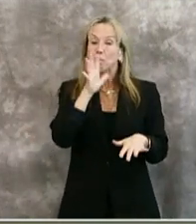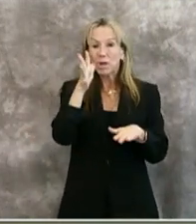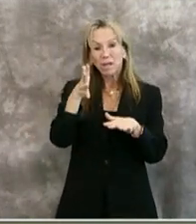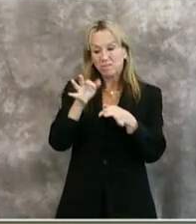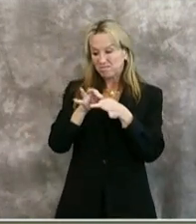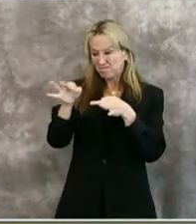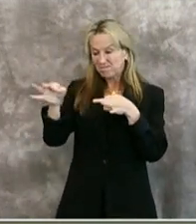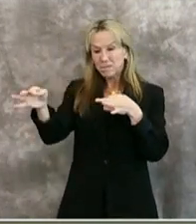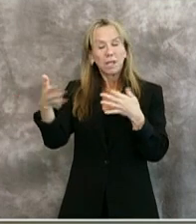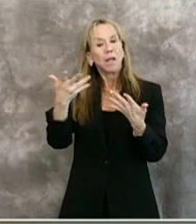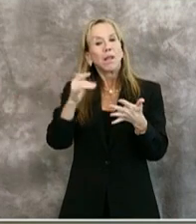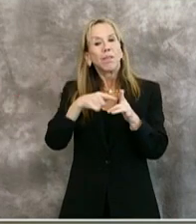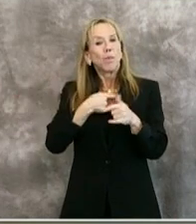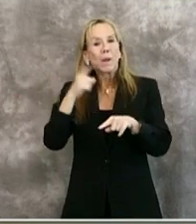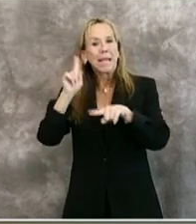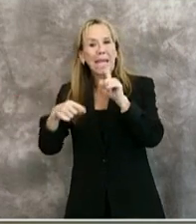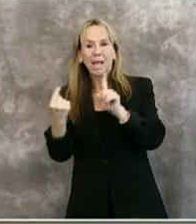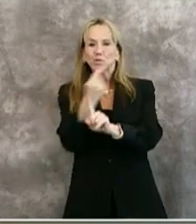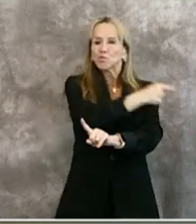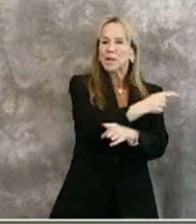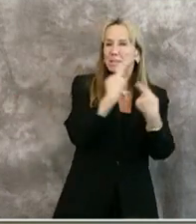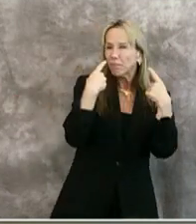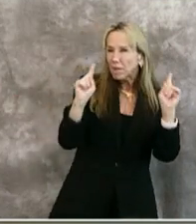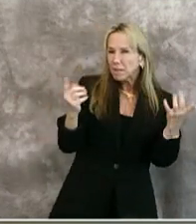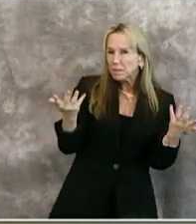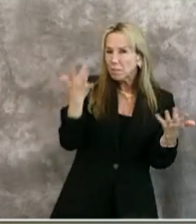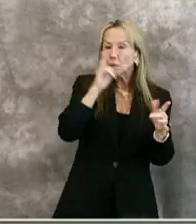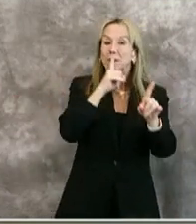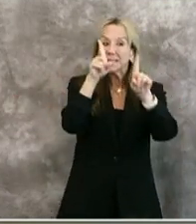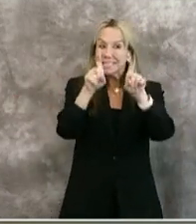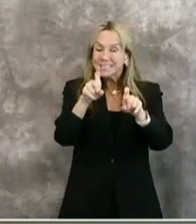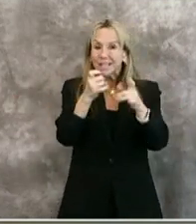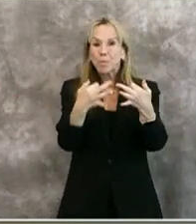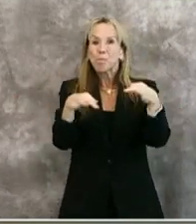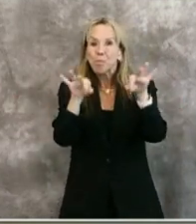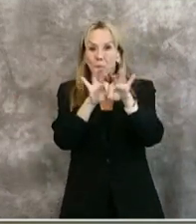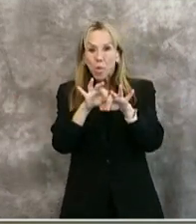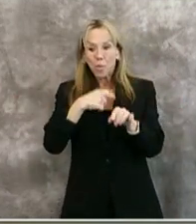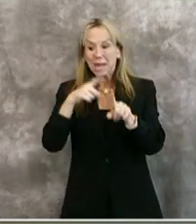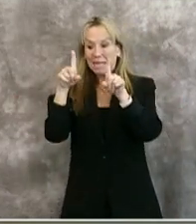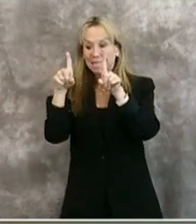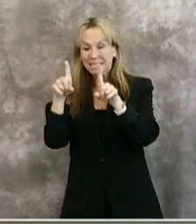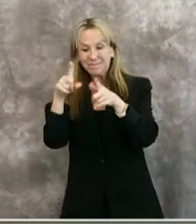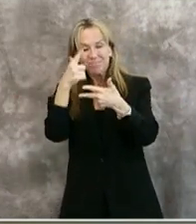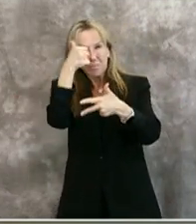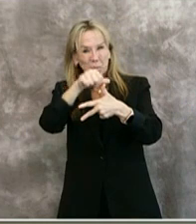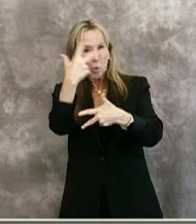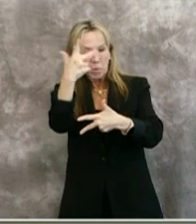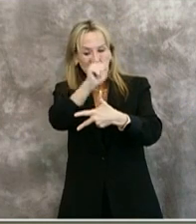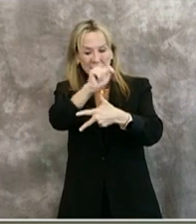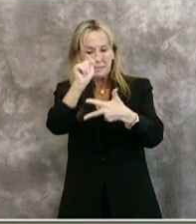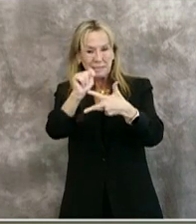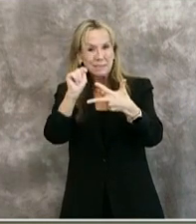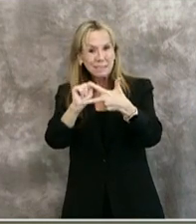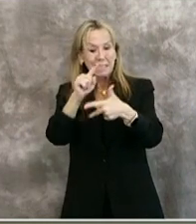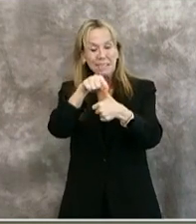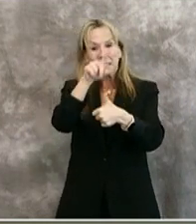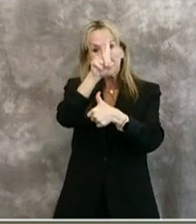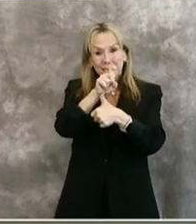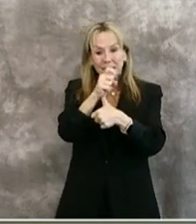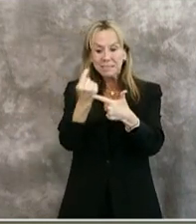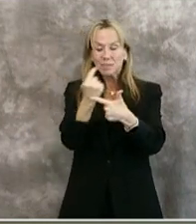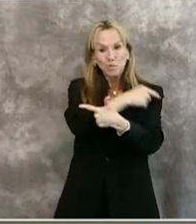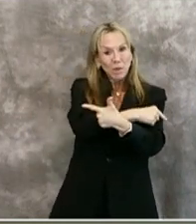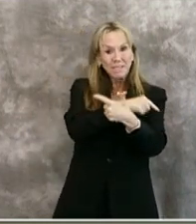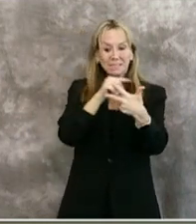to effectively contact trace. Testing is a key part. Testing, tracing, and treatment is a key part of our strategy